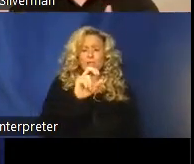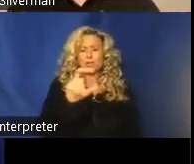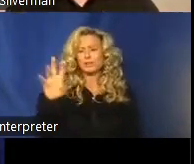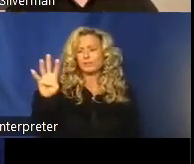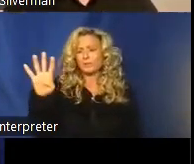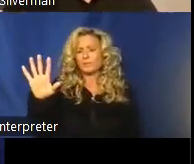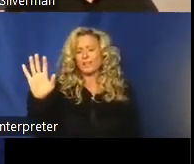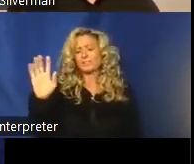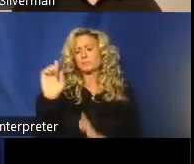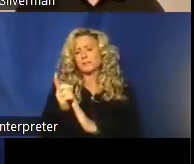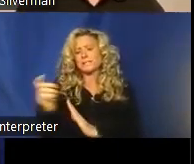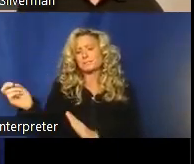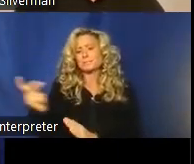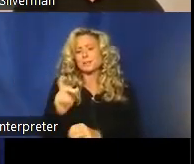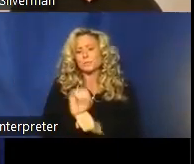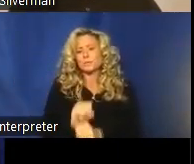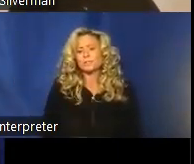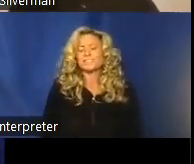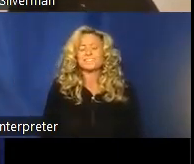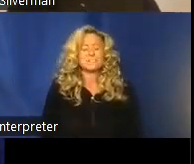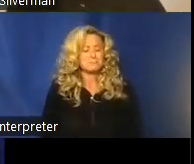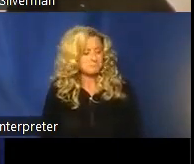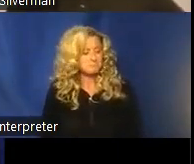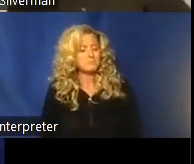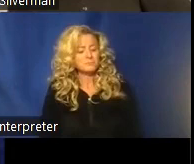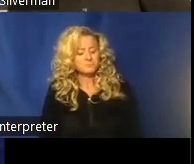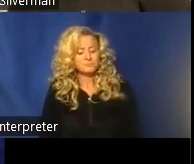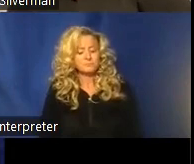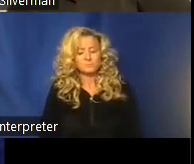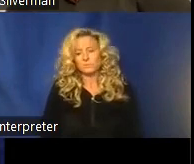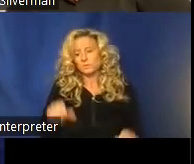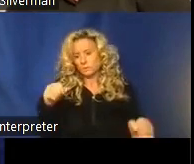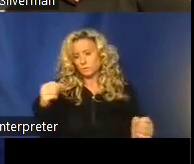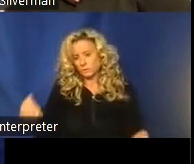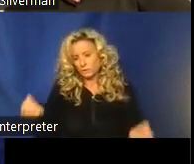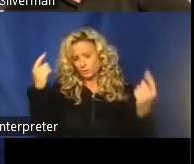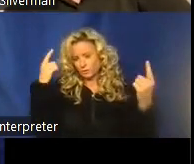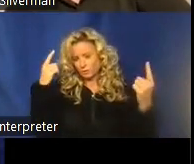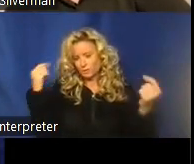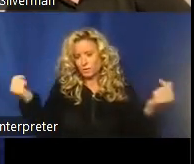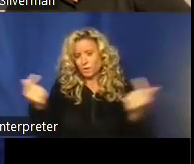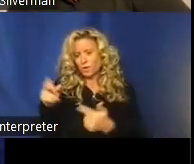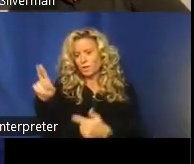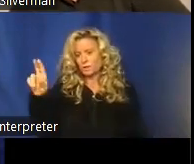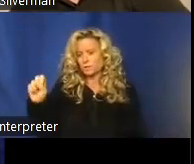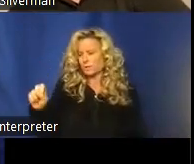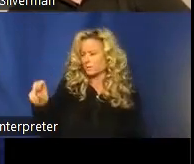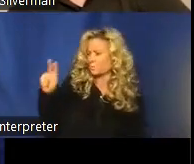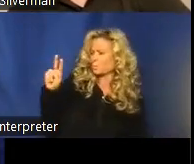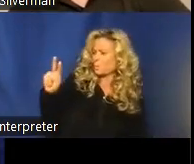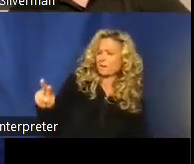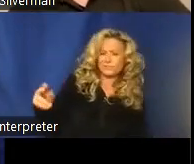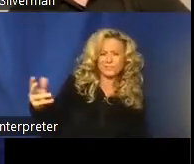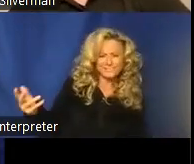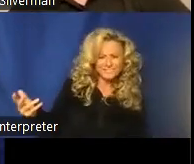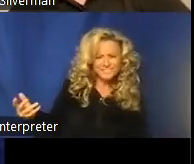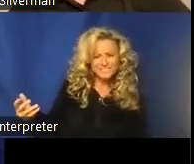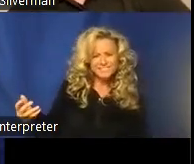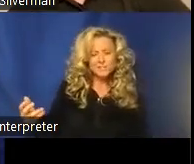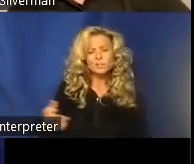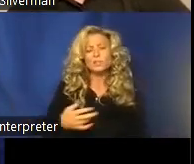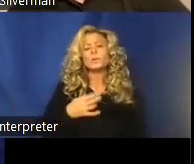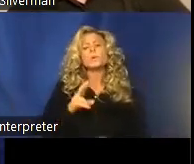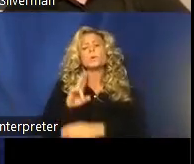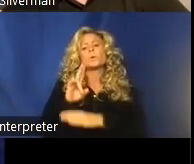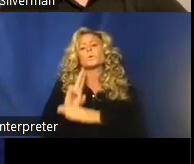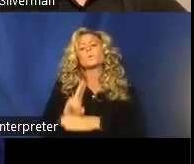and then we go back to work. So just so we can understand, everybody today is in the United States watching this. And so we're used to